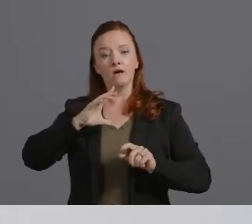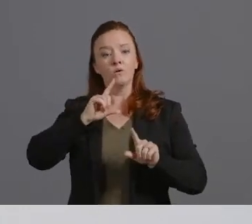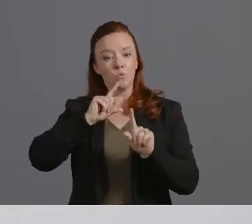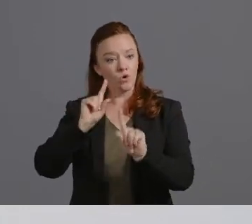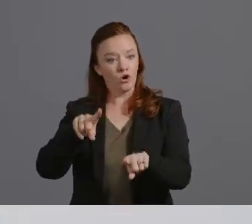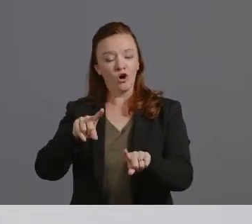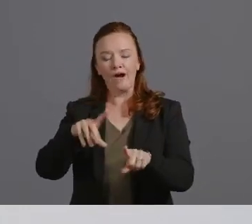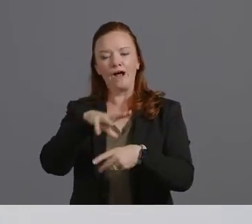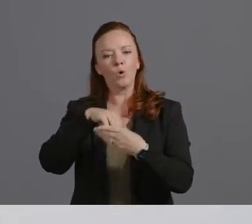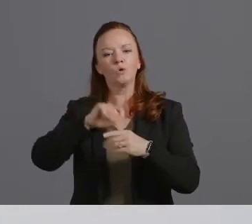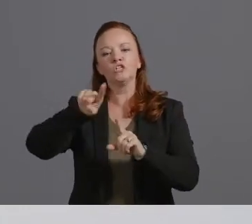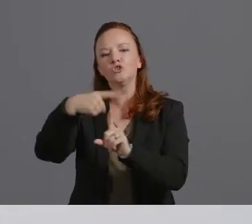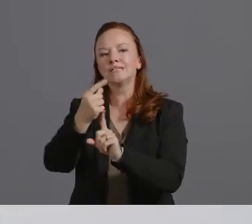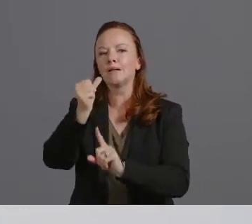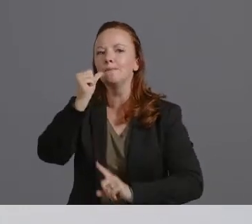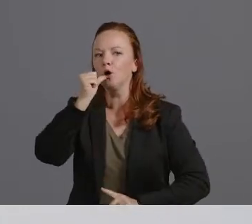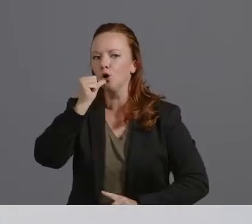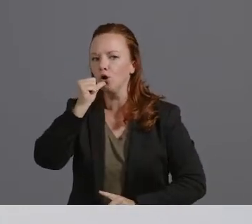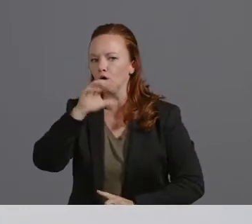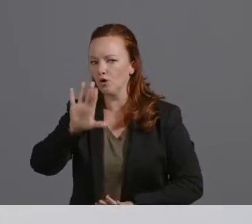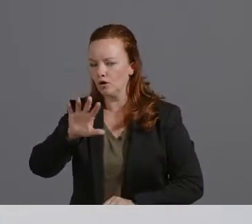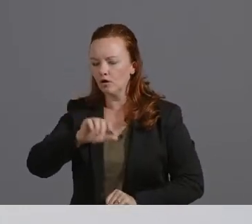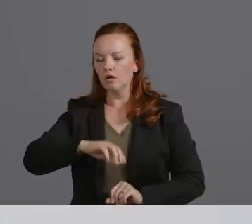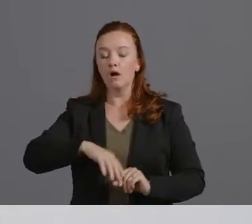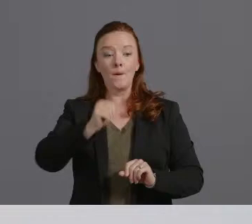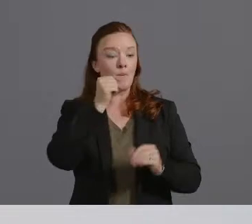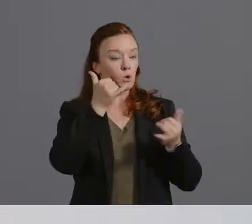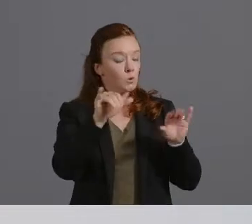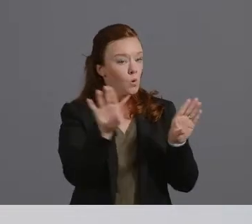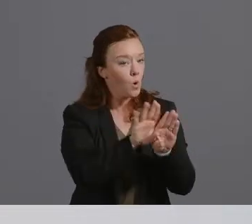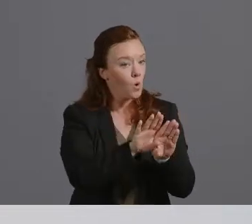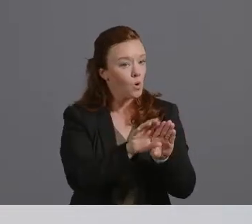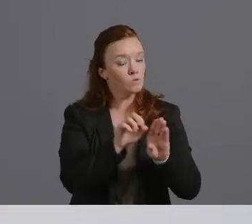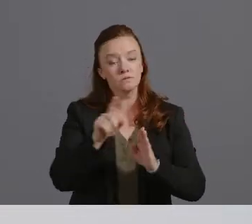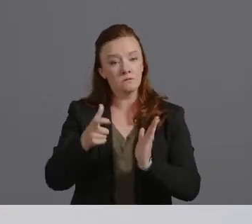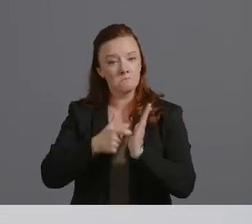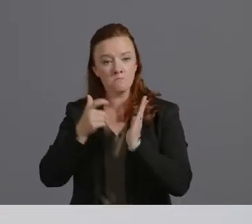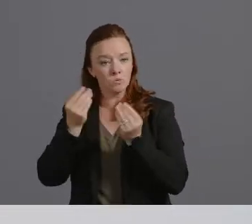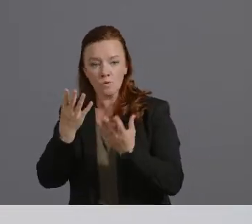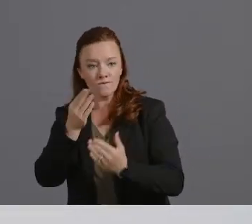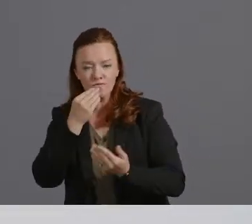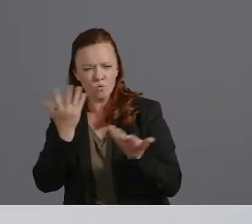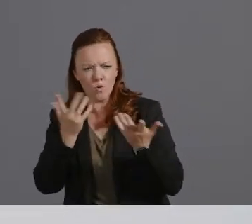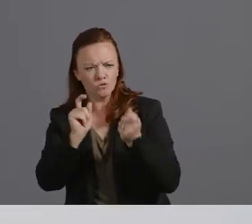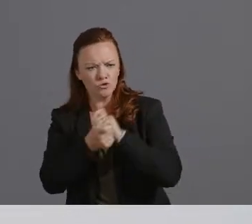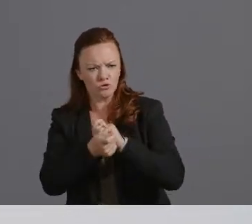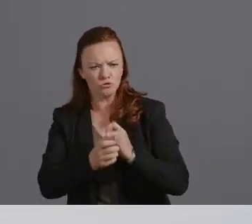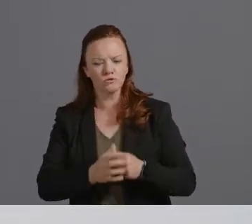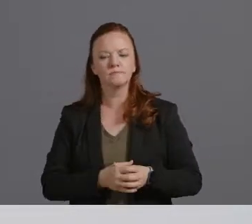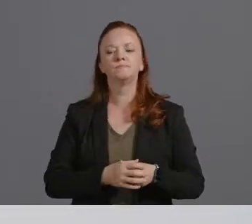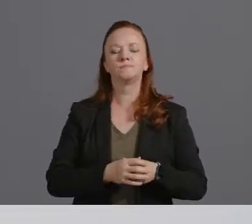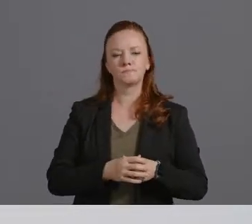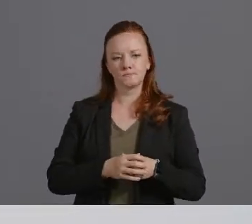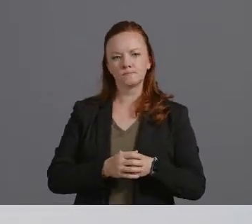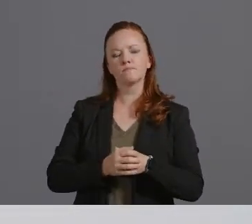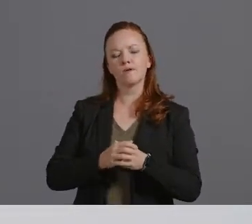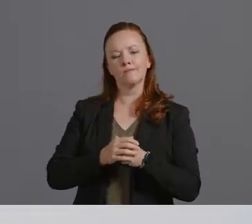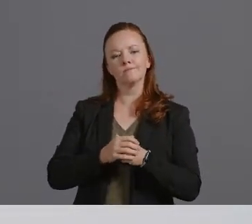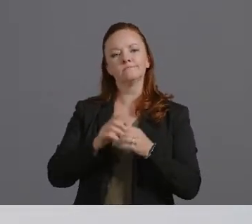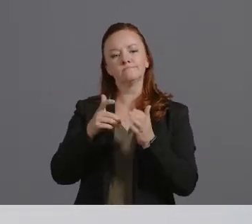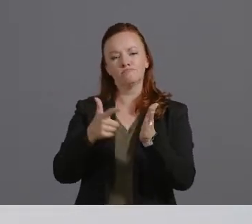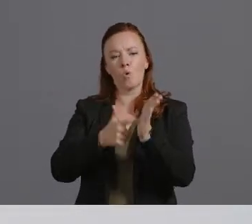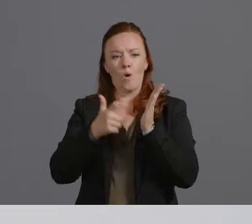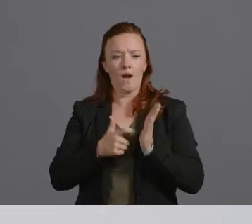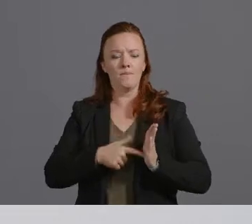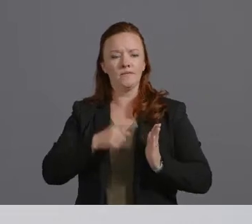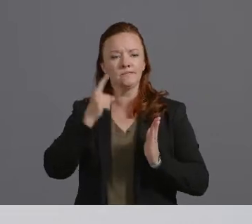bars. What changes for bars, or are they still closed? So the mitigation strategies are still in place. So they